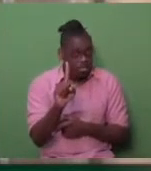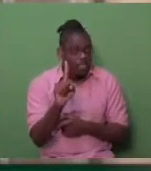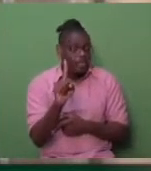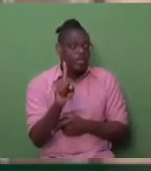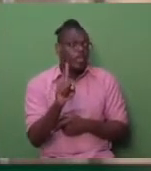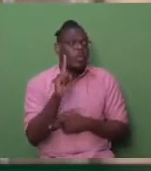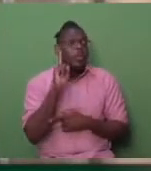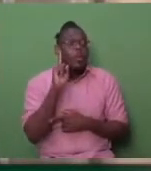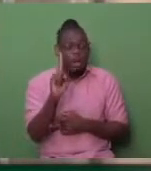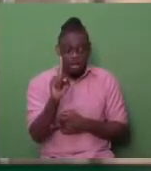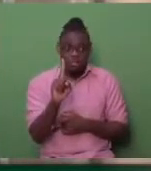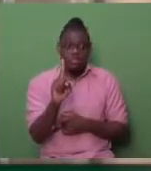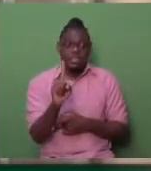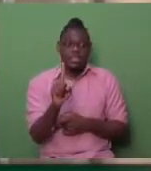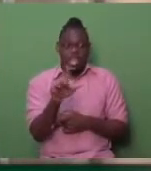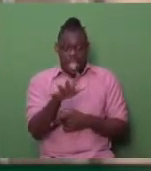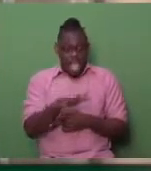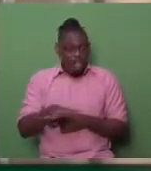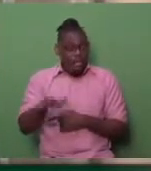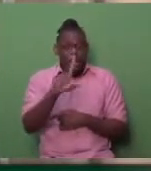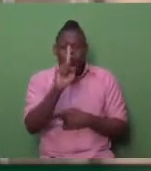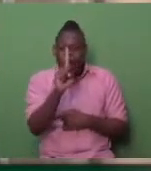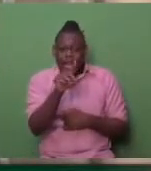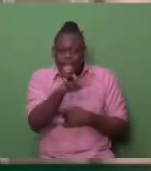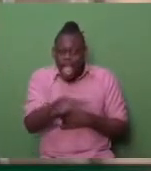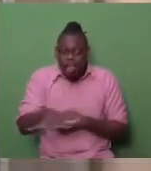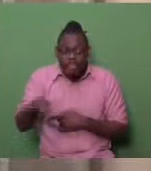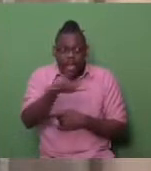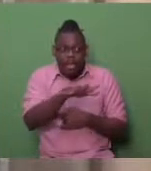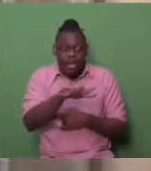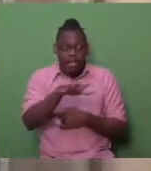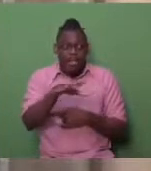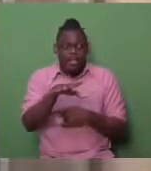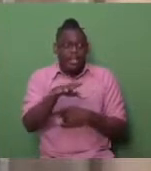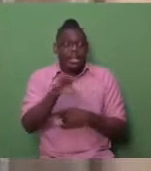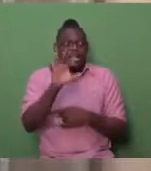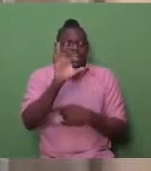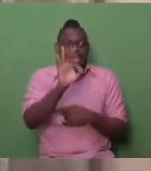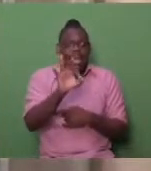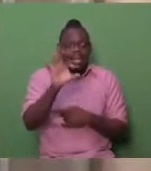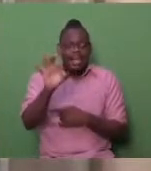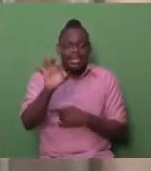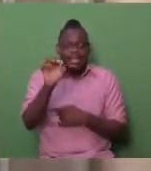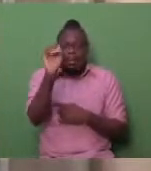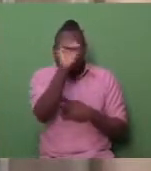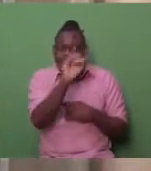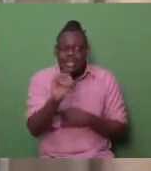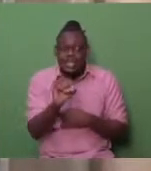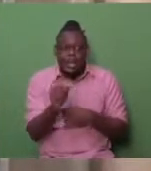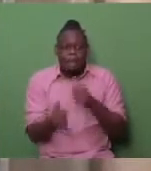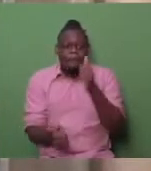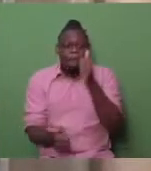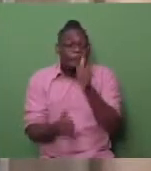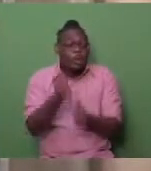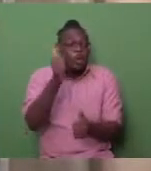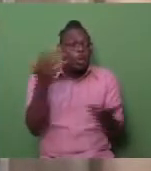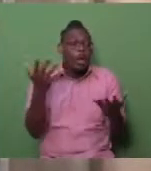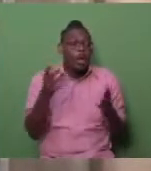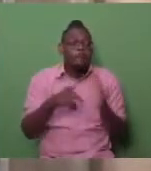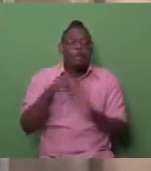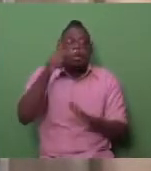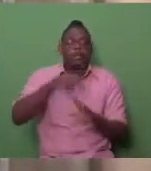constituency. Only one. 99% of the projects by the minister identified were all held in